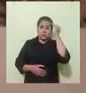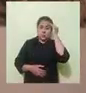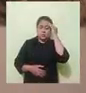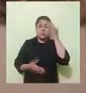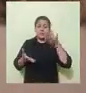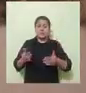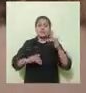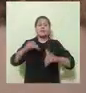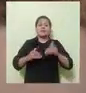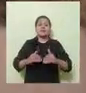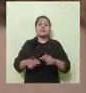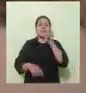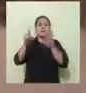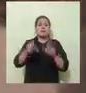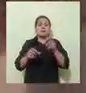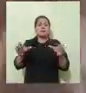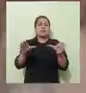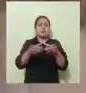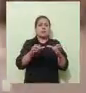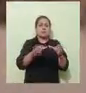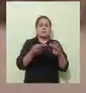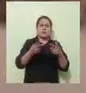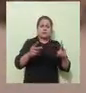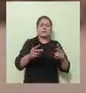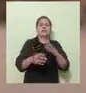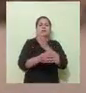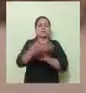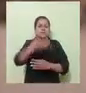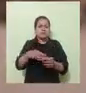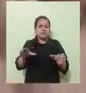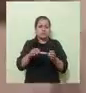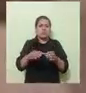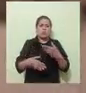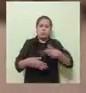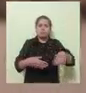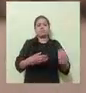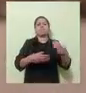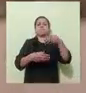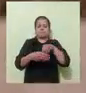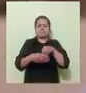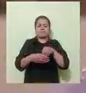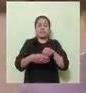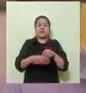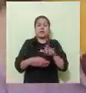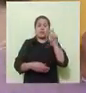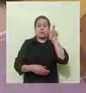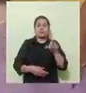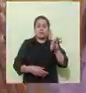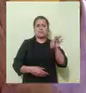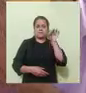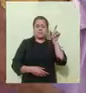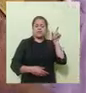As you know, today we are covering various category of voters. Right now, I have a specially